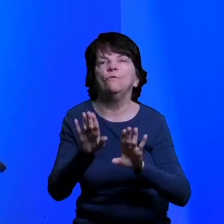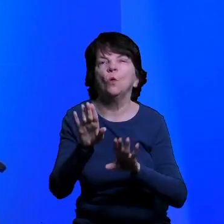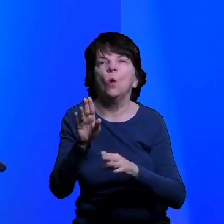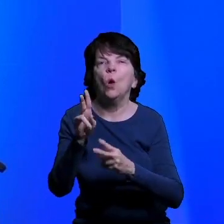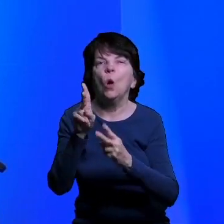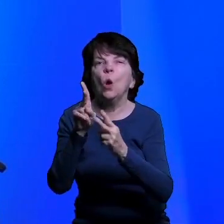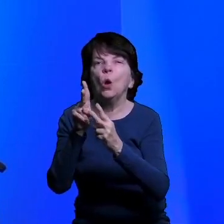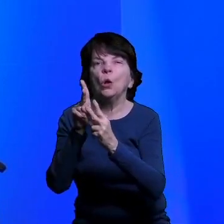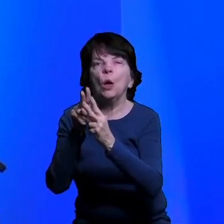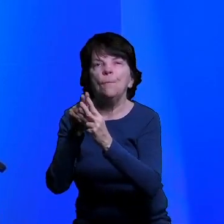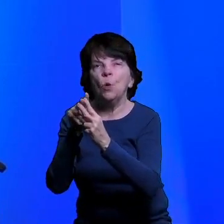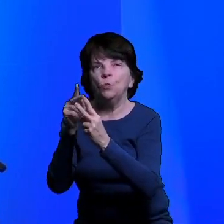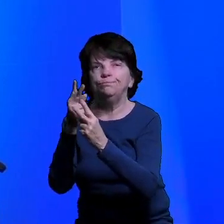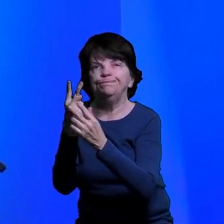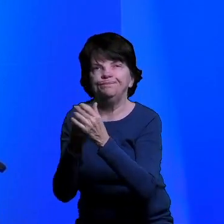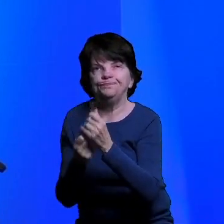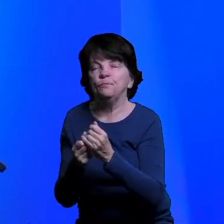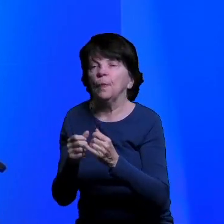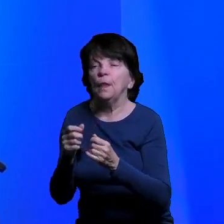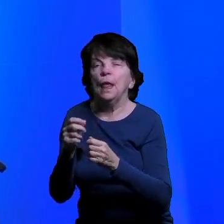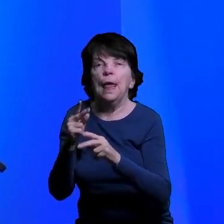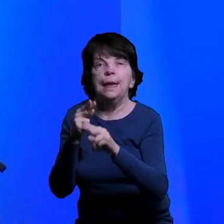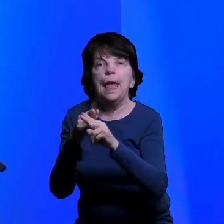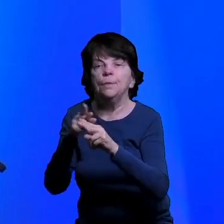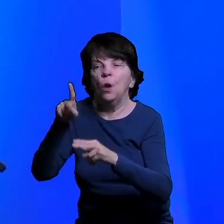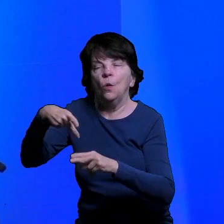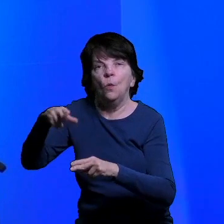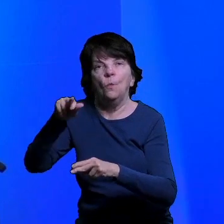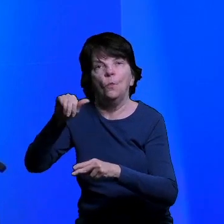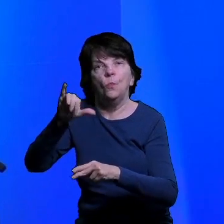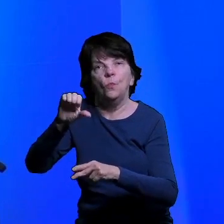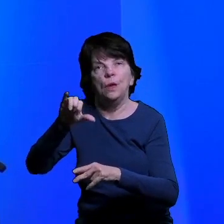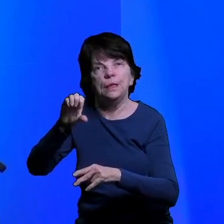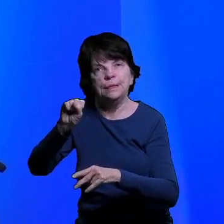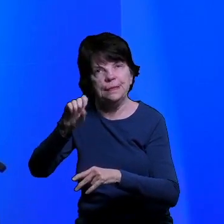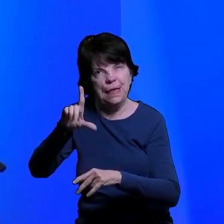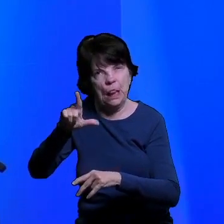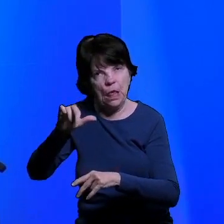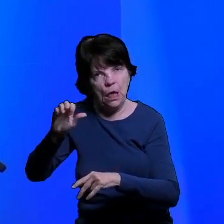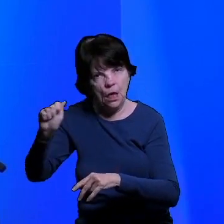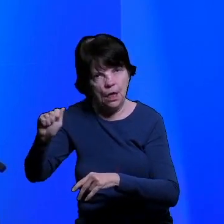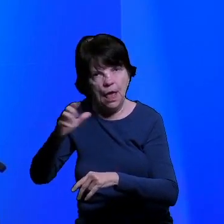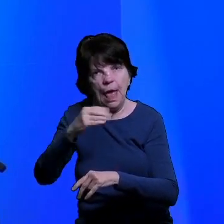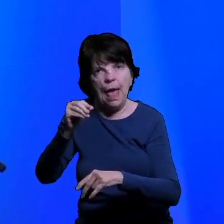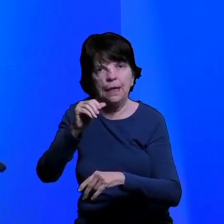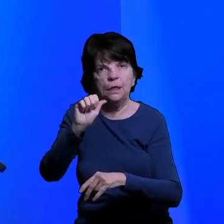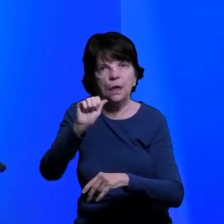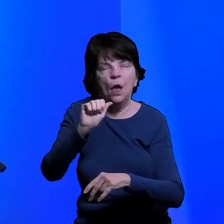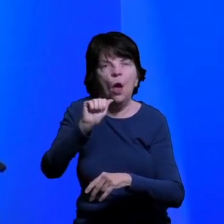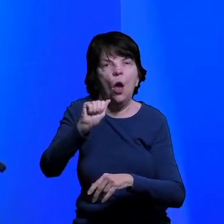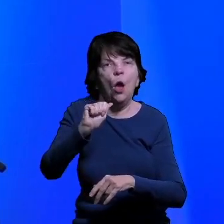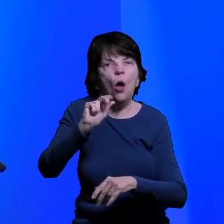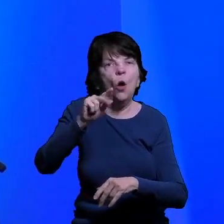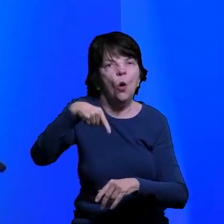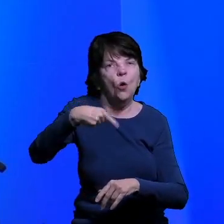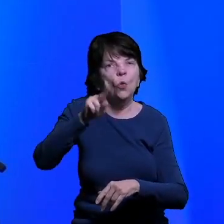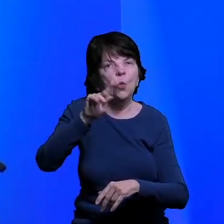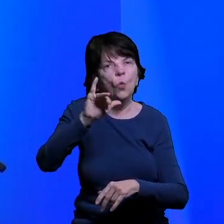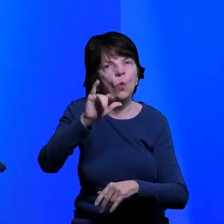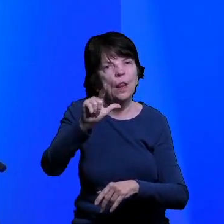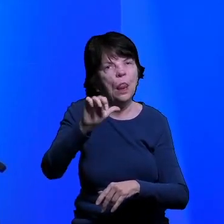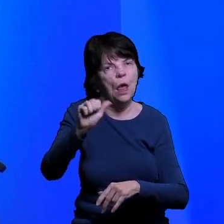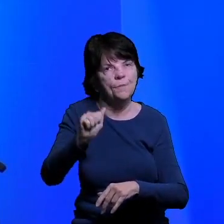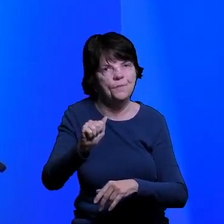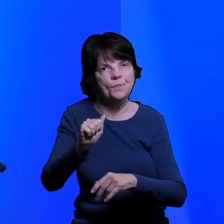name of Priscilla and Aquila. Priscilla and Aquila. Priscilla and Aquila were a husband and wife team, a dynamic